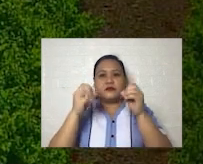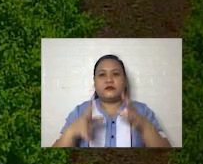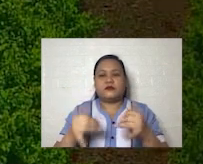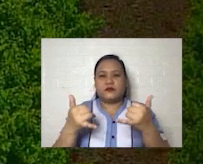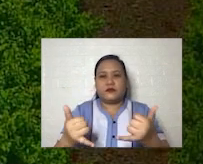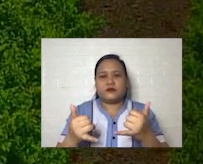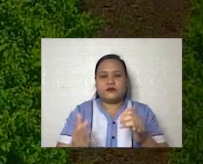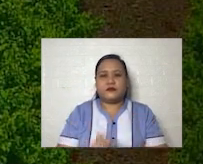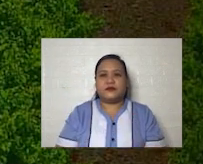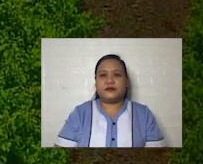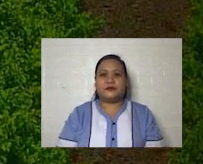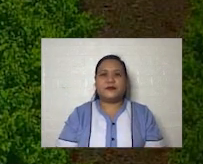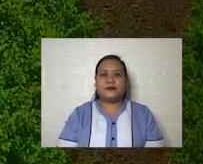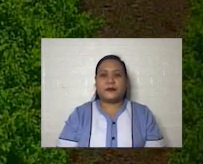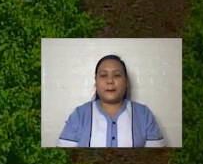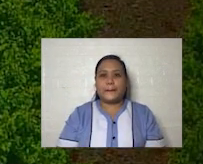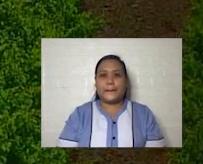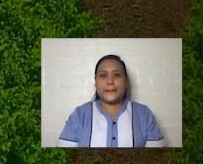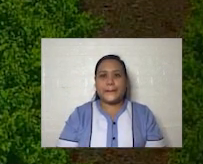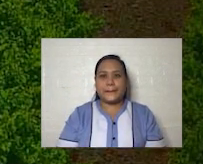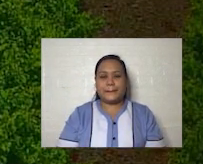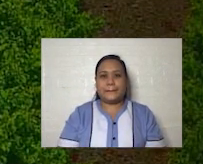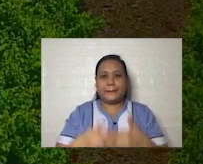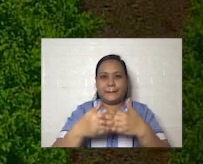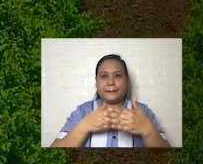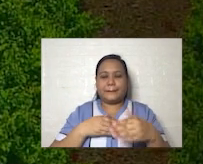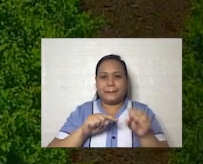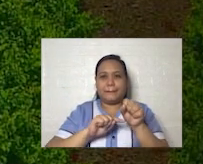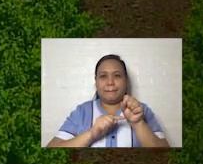agriculture teacher for today.